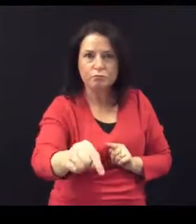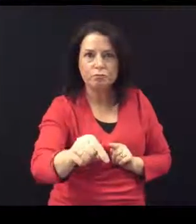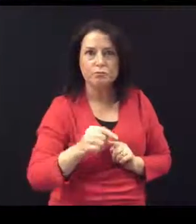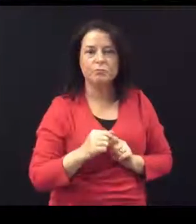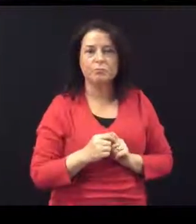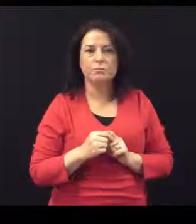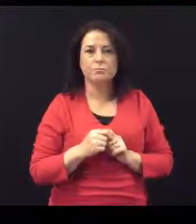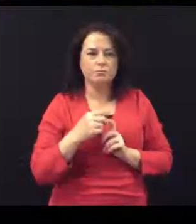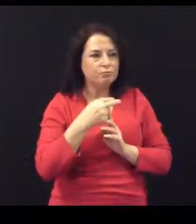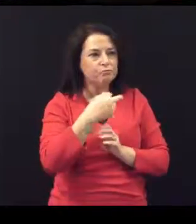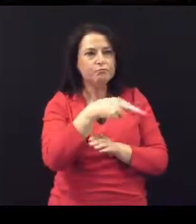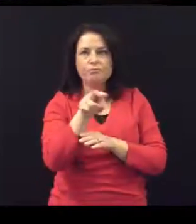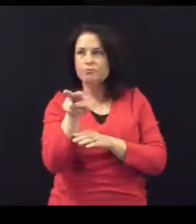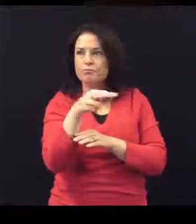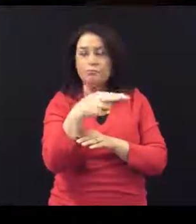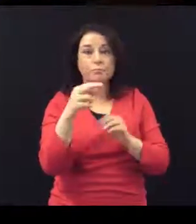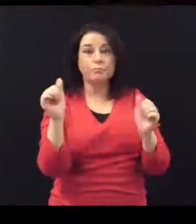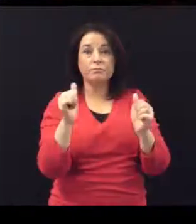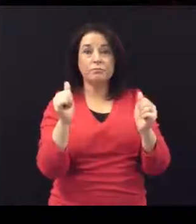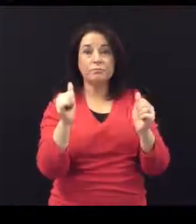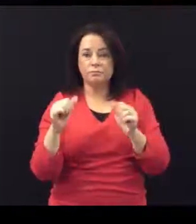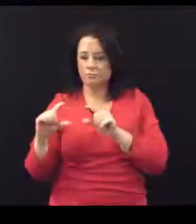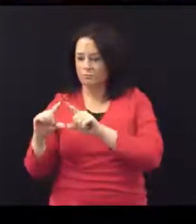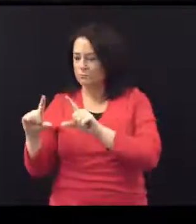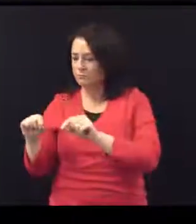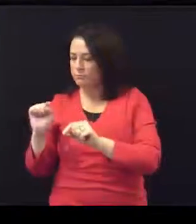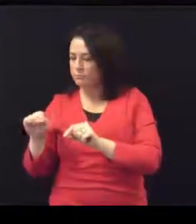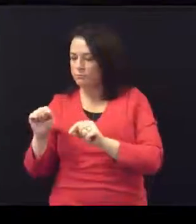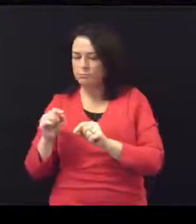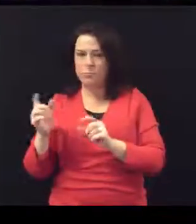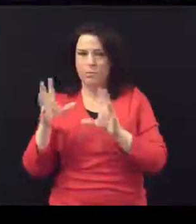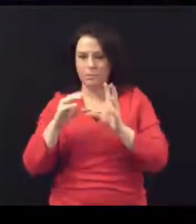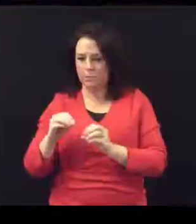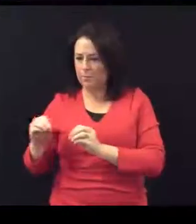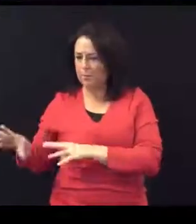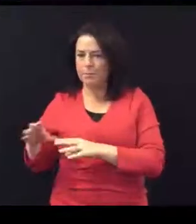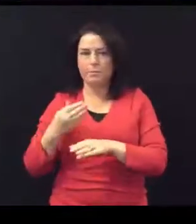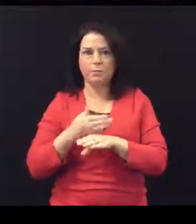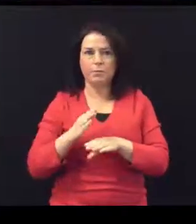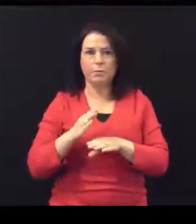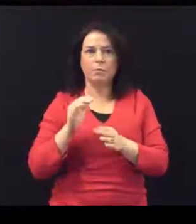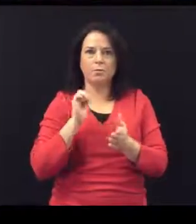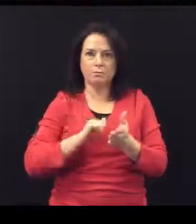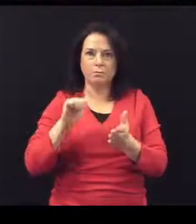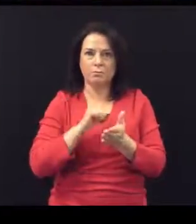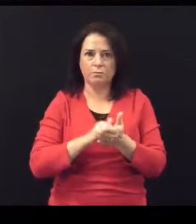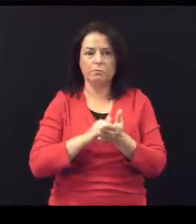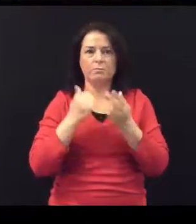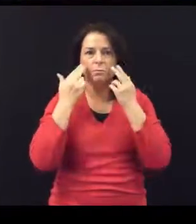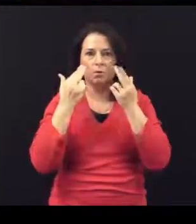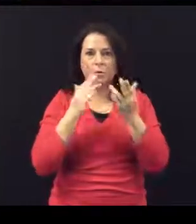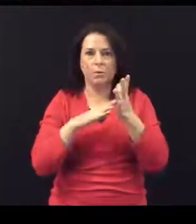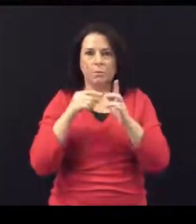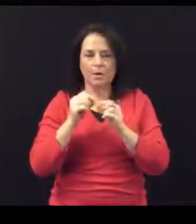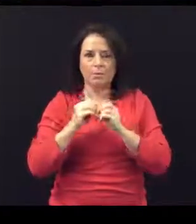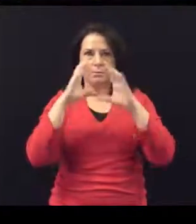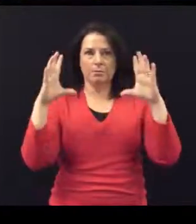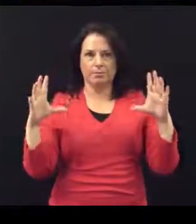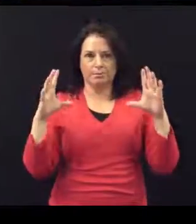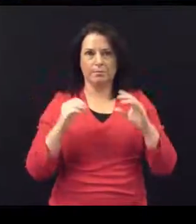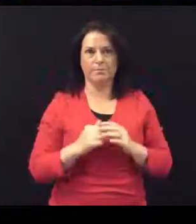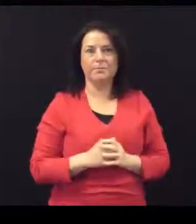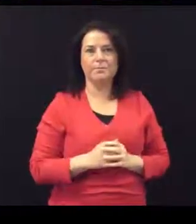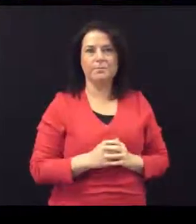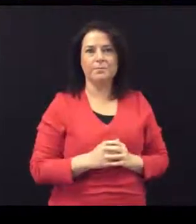the street view for this location, tap on the circular mini-map to return to the regular map view. Once you've got the map showing an area